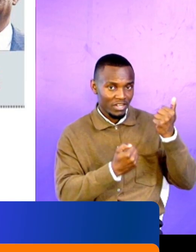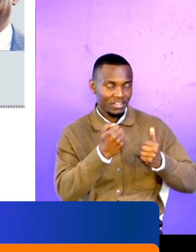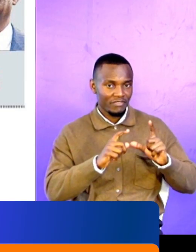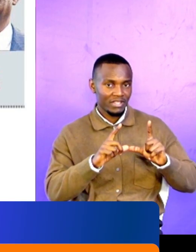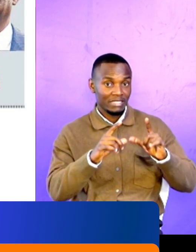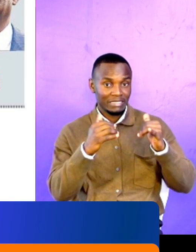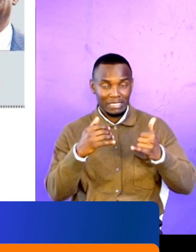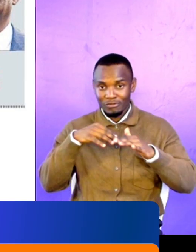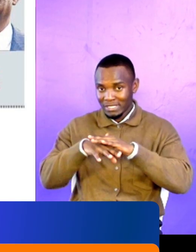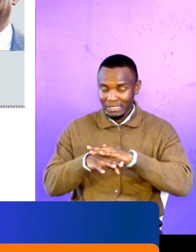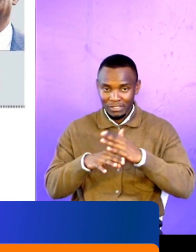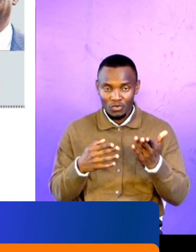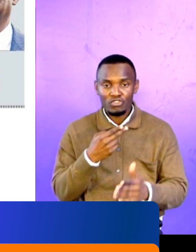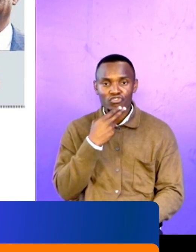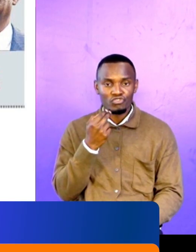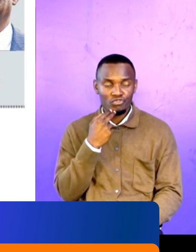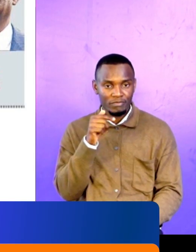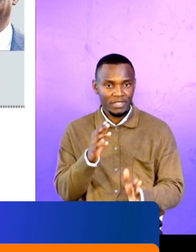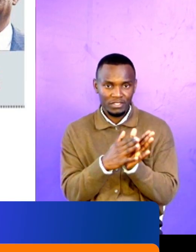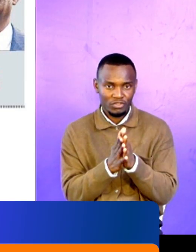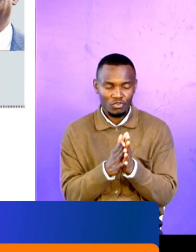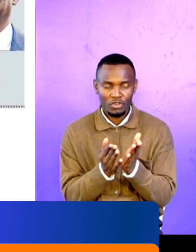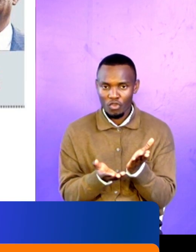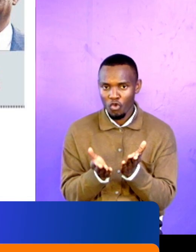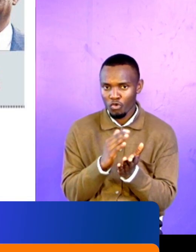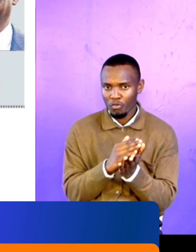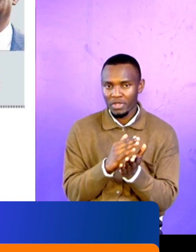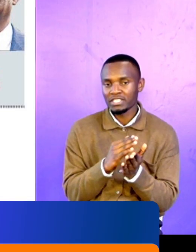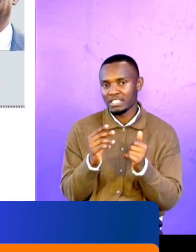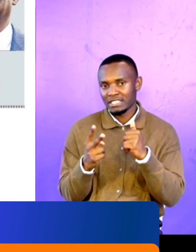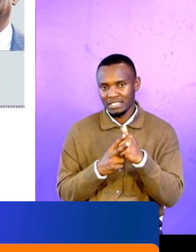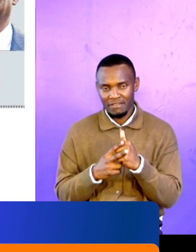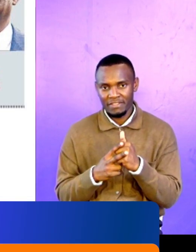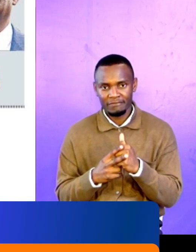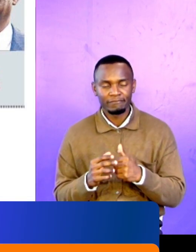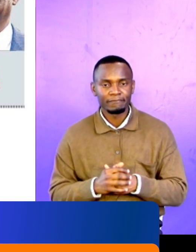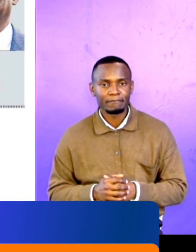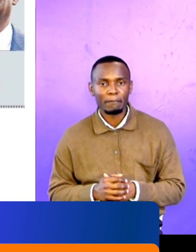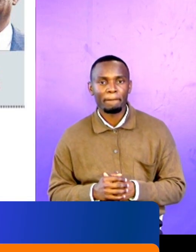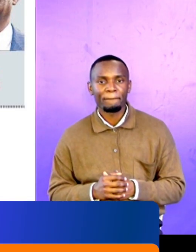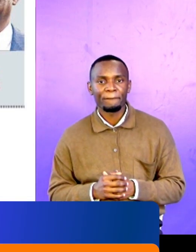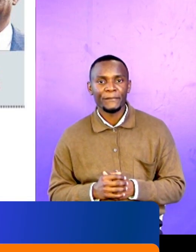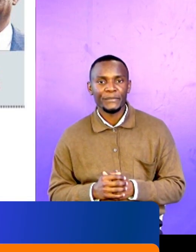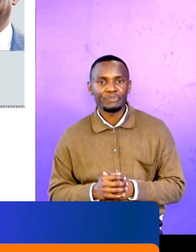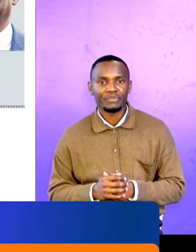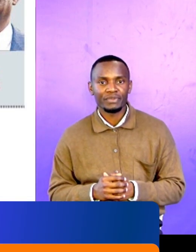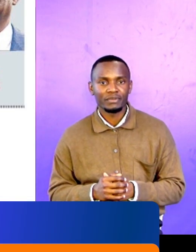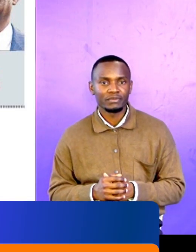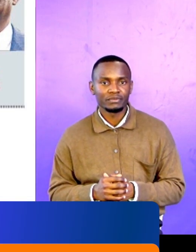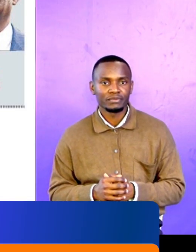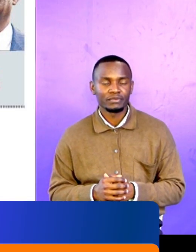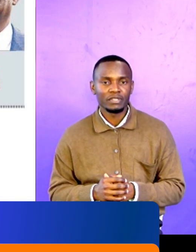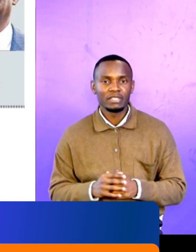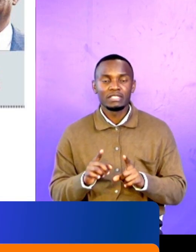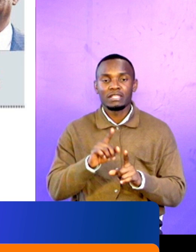the sugar industry. That is a story that you'll find on page 7 of the Daily Nation. And Tindaret